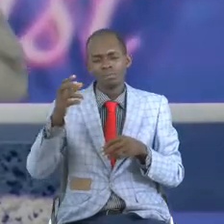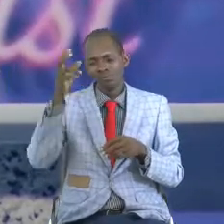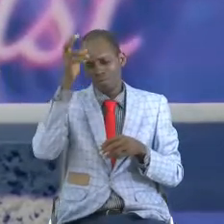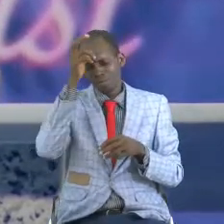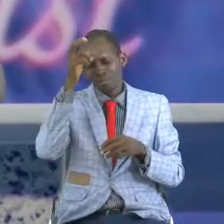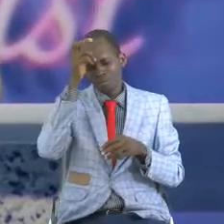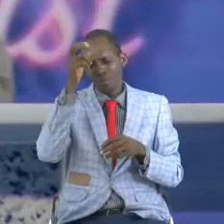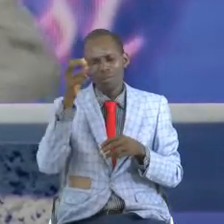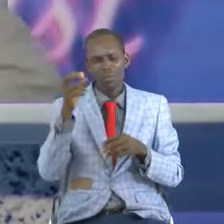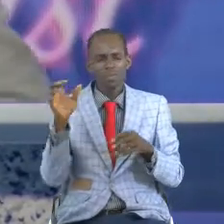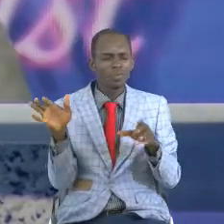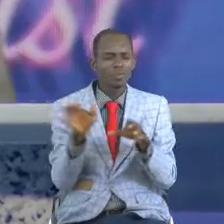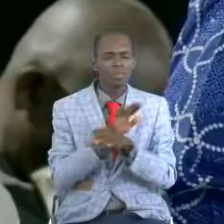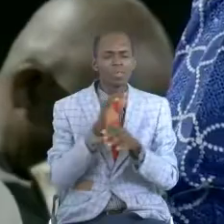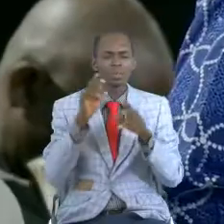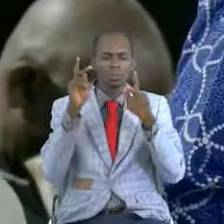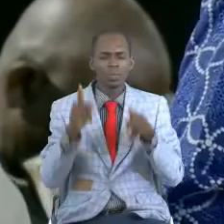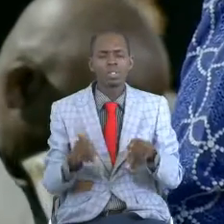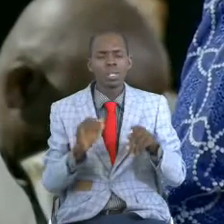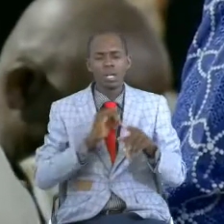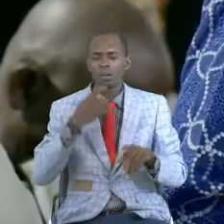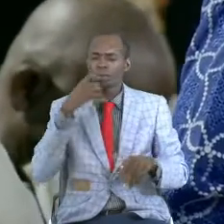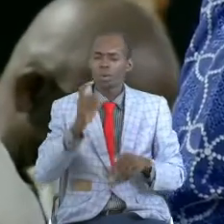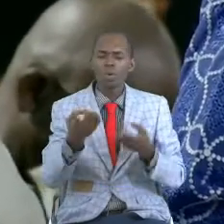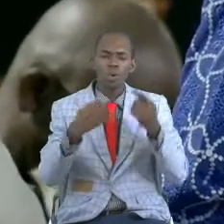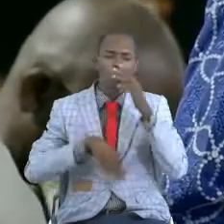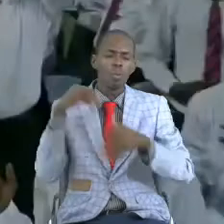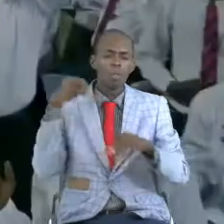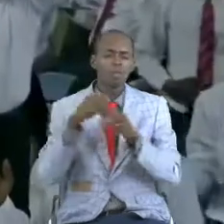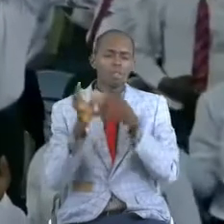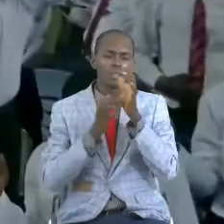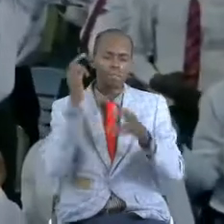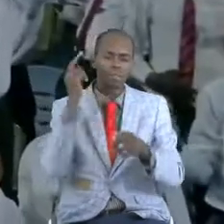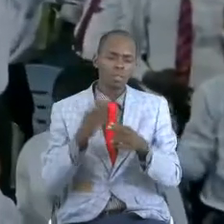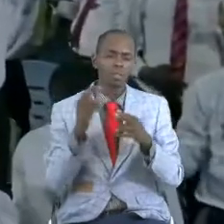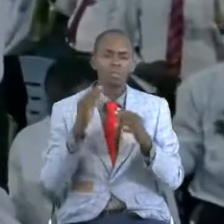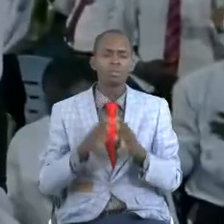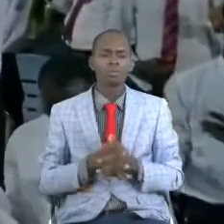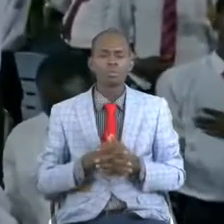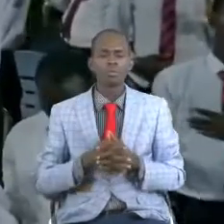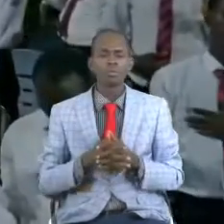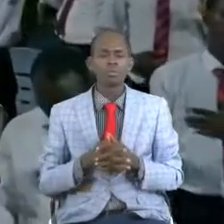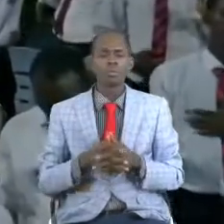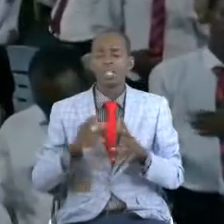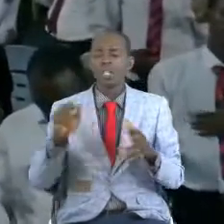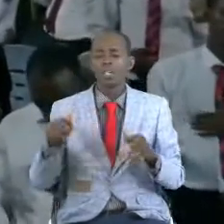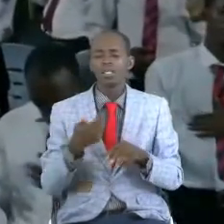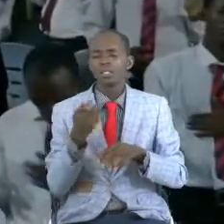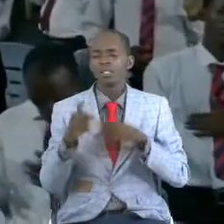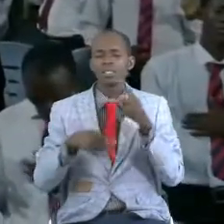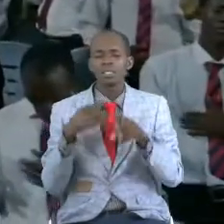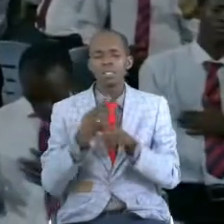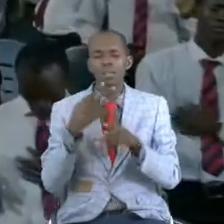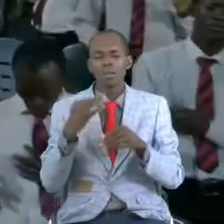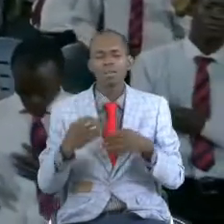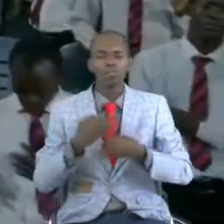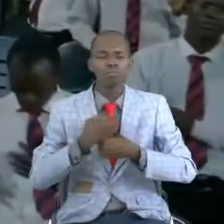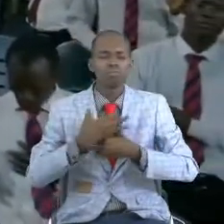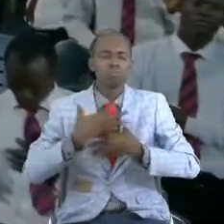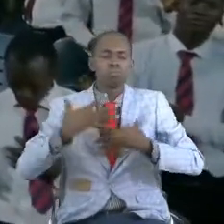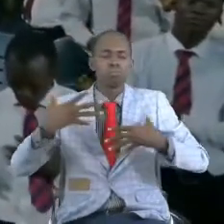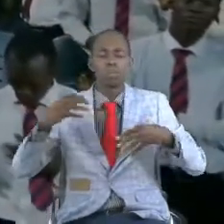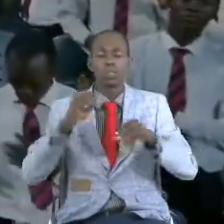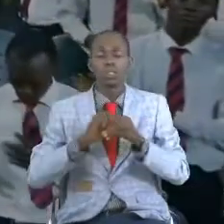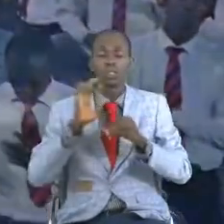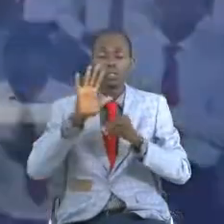you, come out in Jesus' name. Every form of swelling in your body,